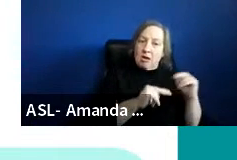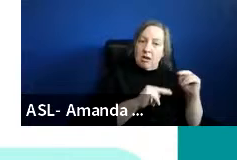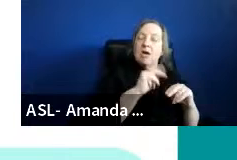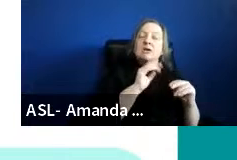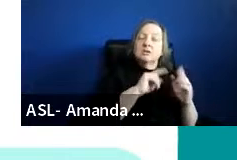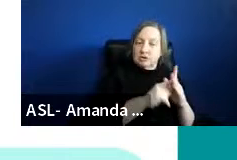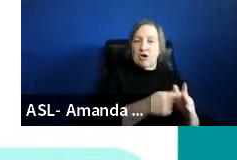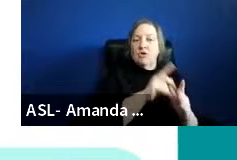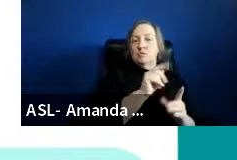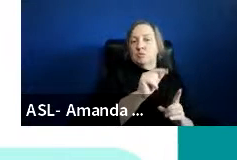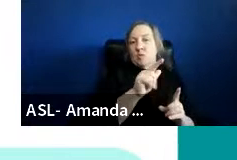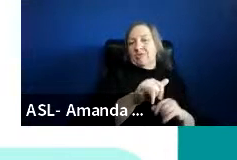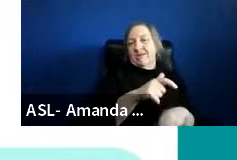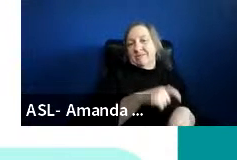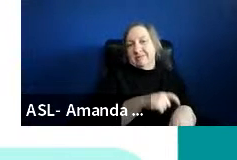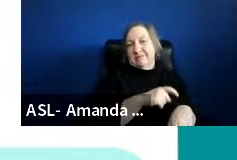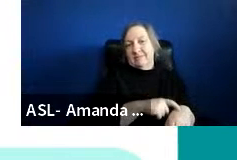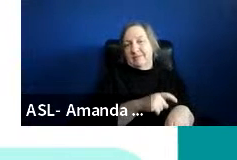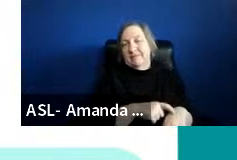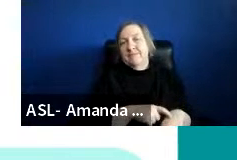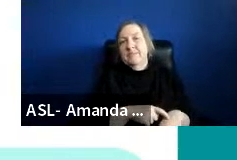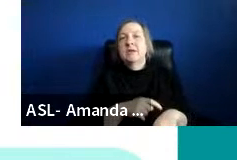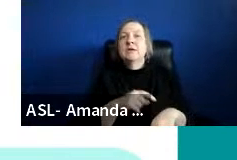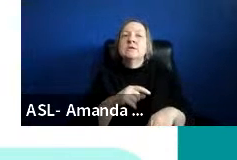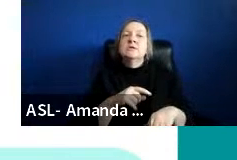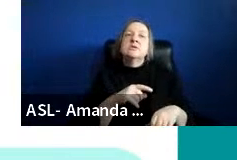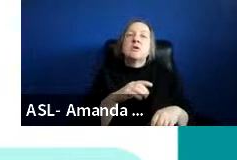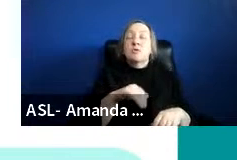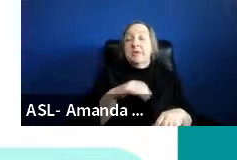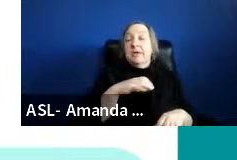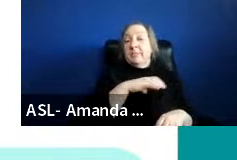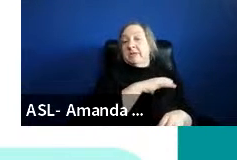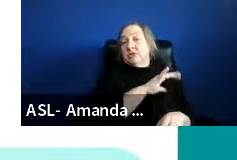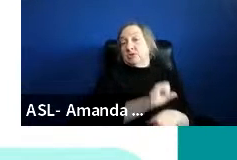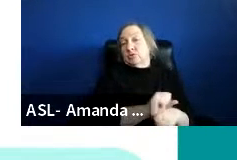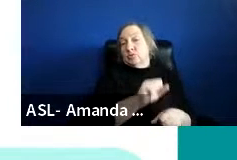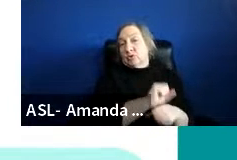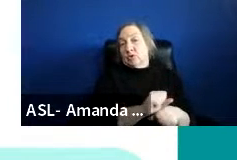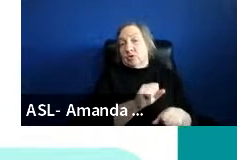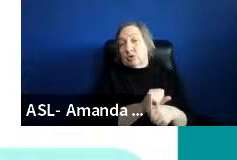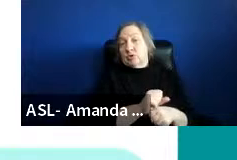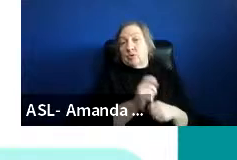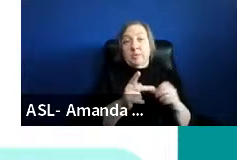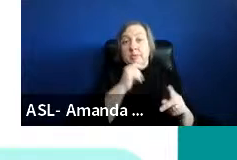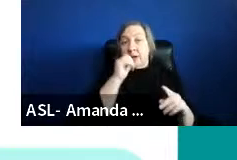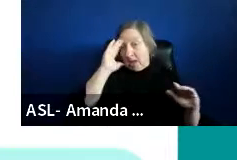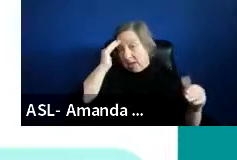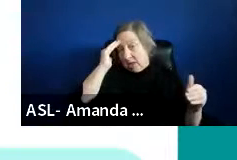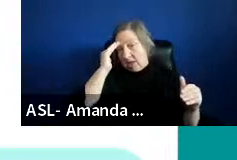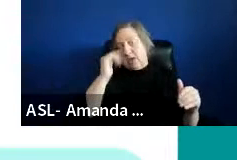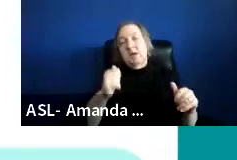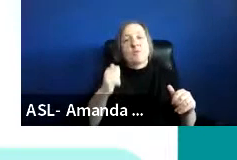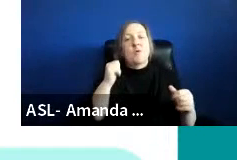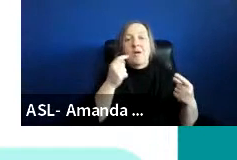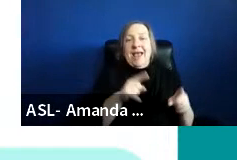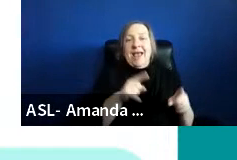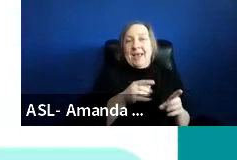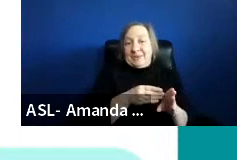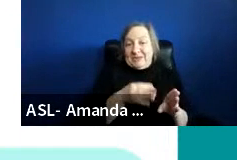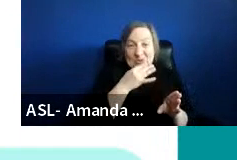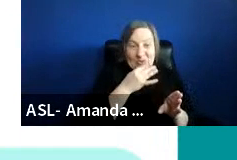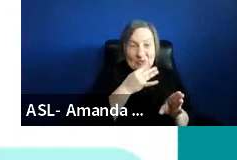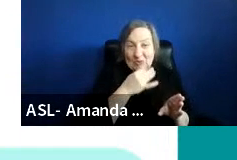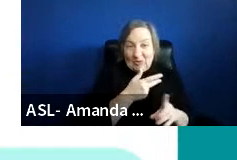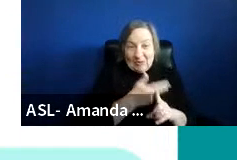And that's why I said the course of the commission's work, just so people weren't worried, it's not going to happen over the course of the next few months. And